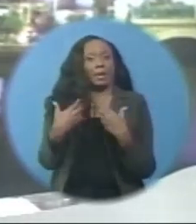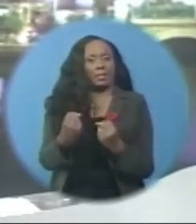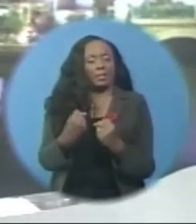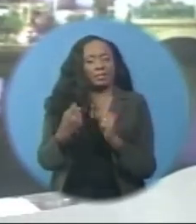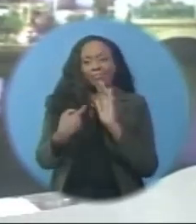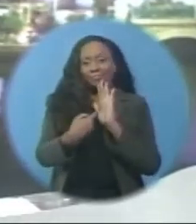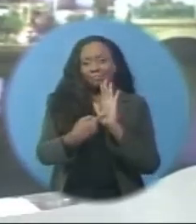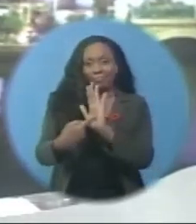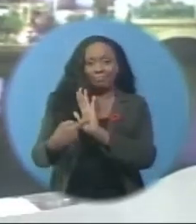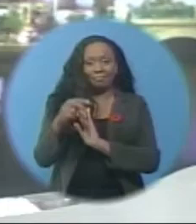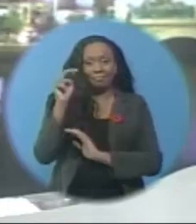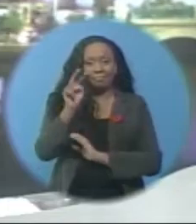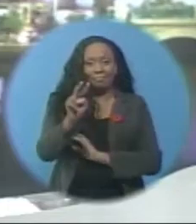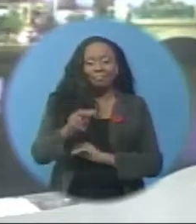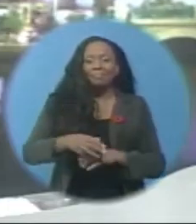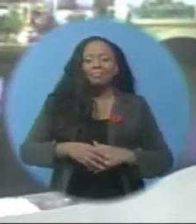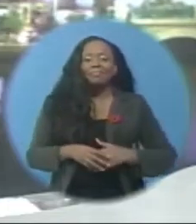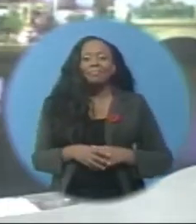Here's Lisa Broom.